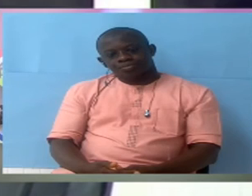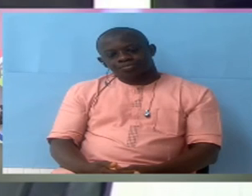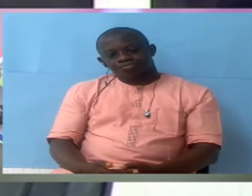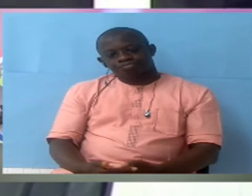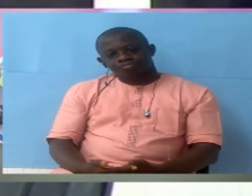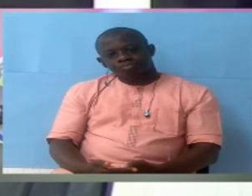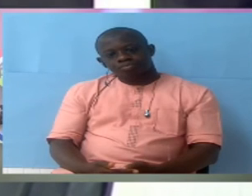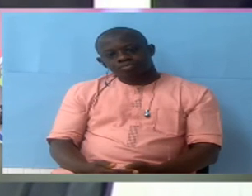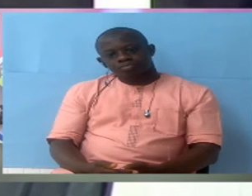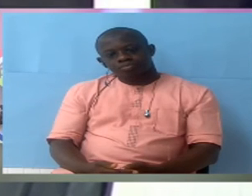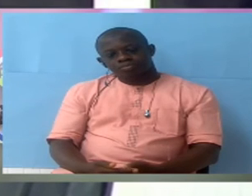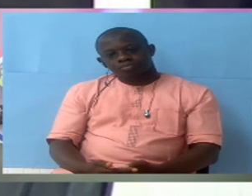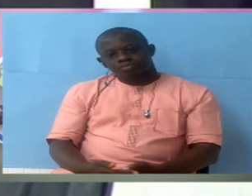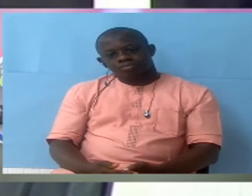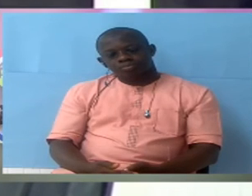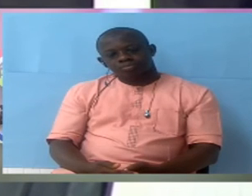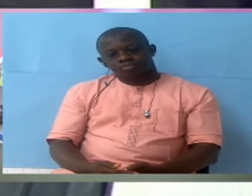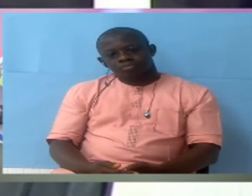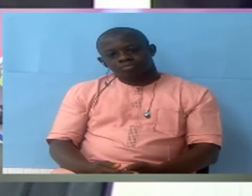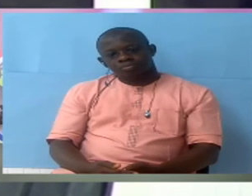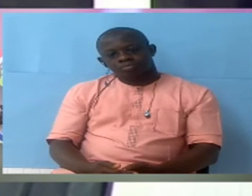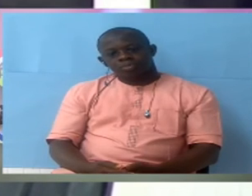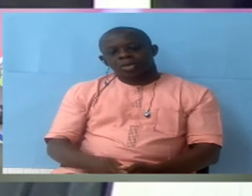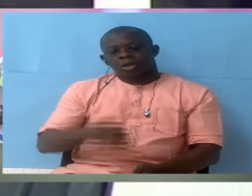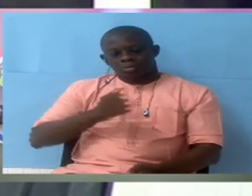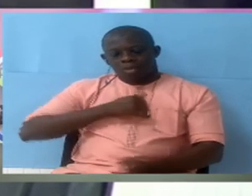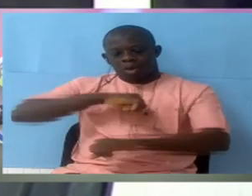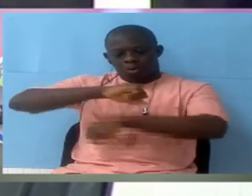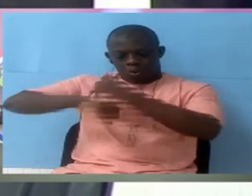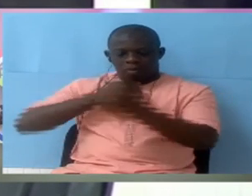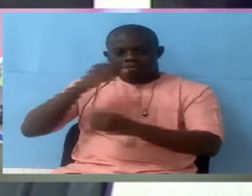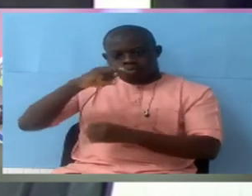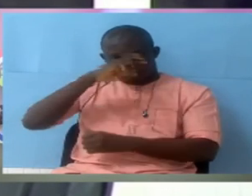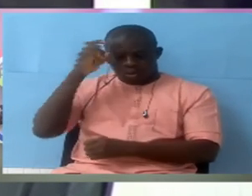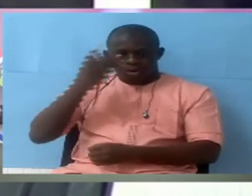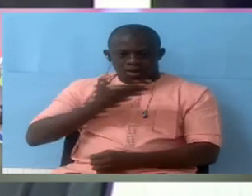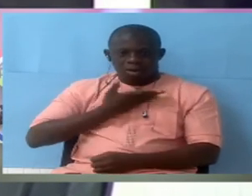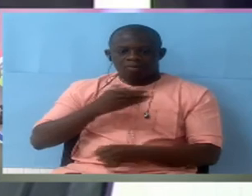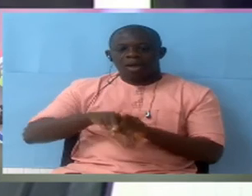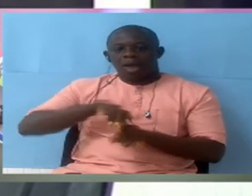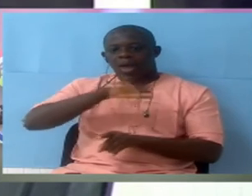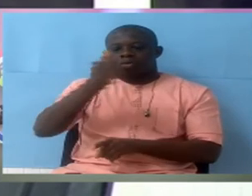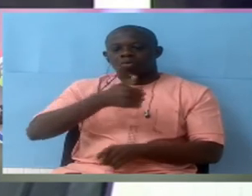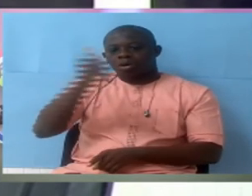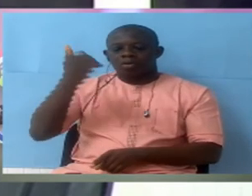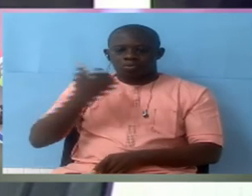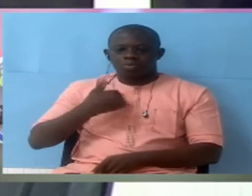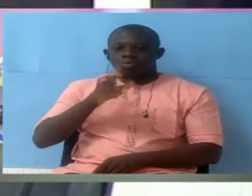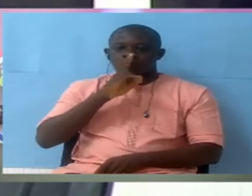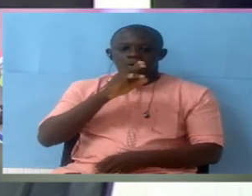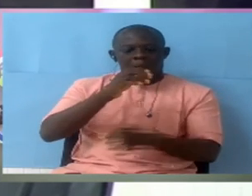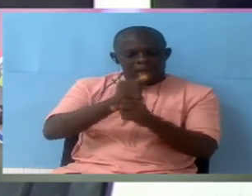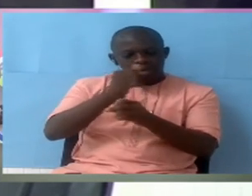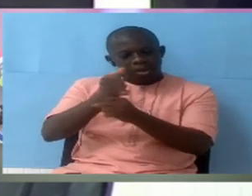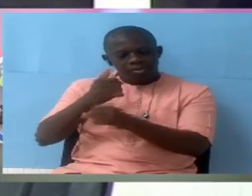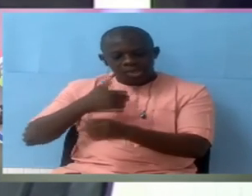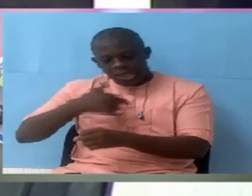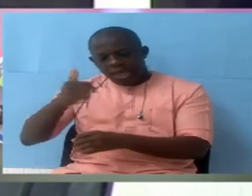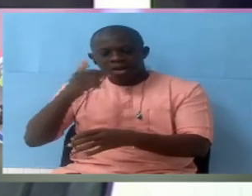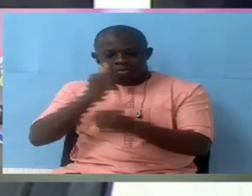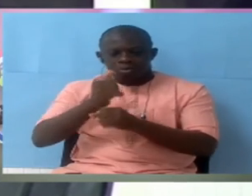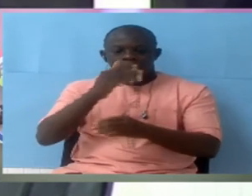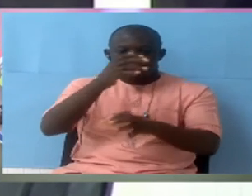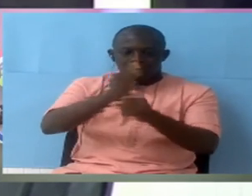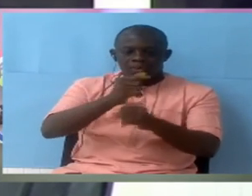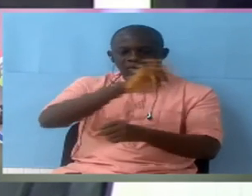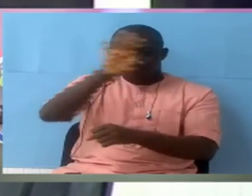xew. My wife is working and there are well wishers who always chip in suma jabar to help